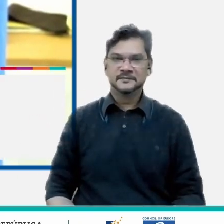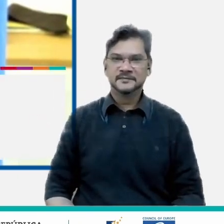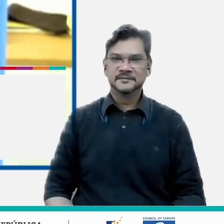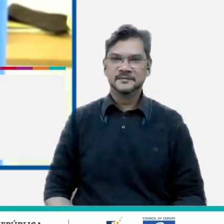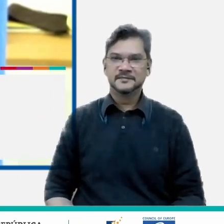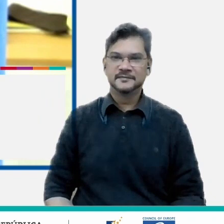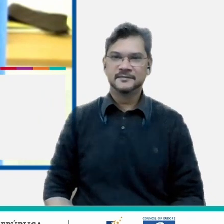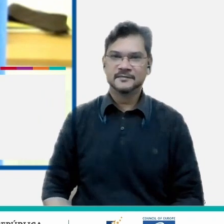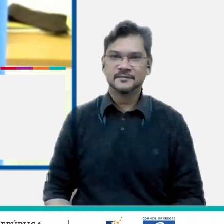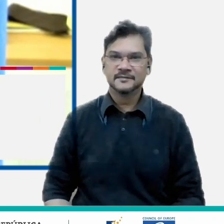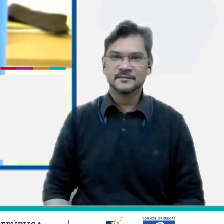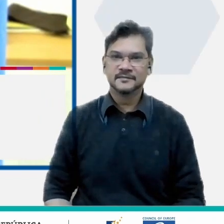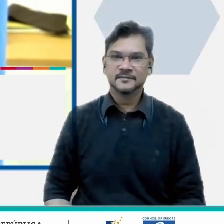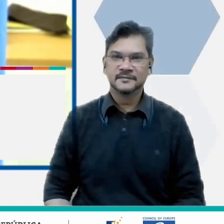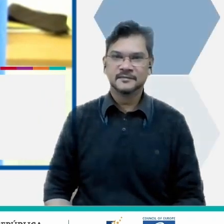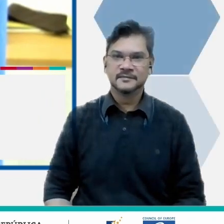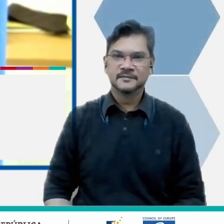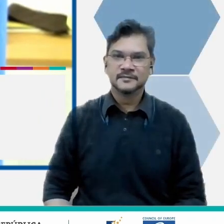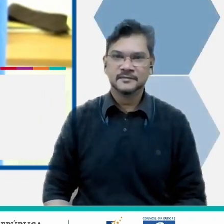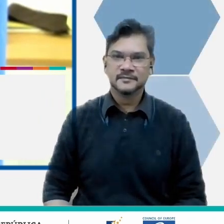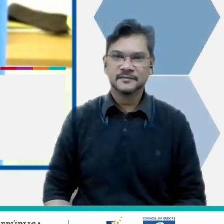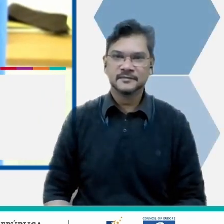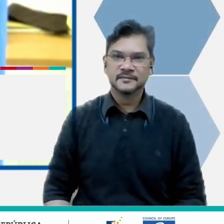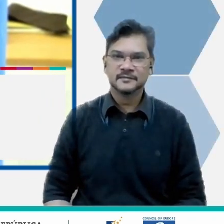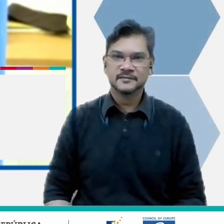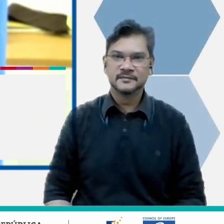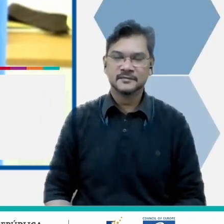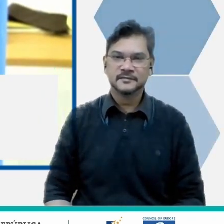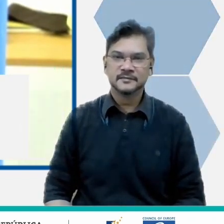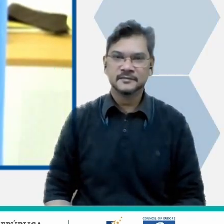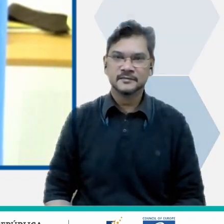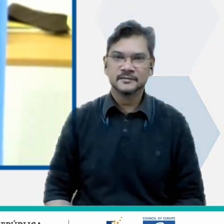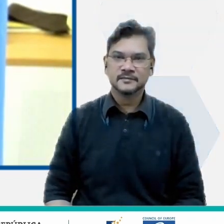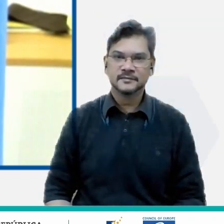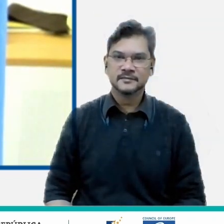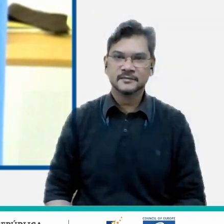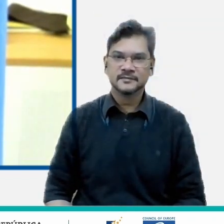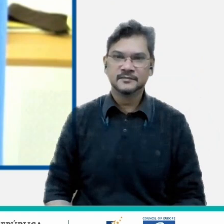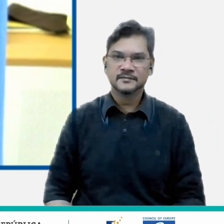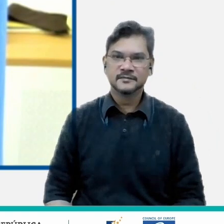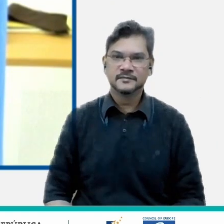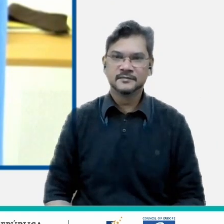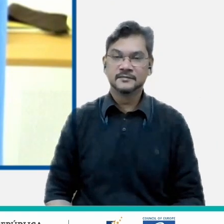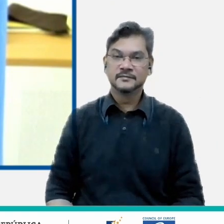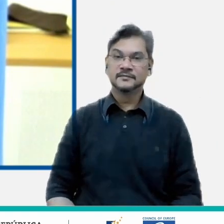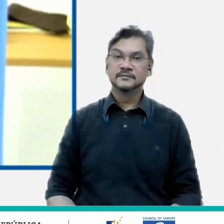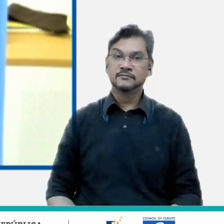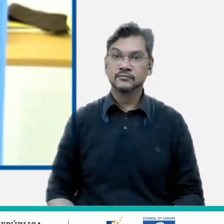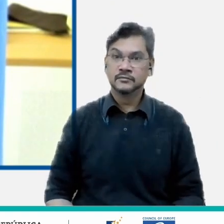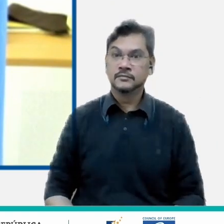plenary session today and to share UN Economic Commission for Europe reflections on the EFDRR